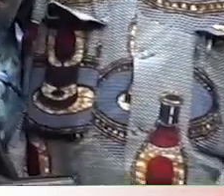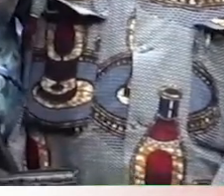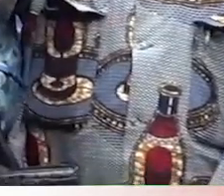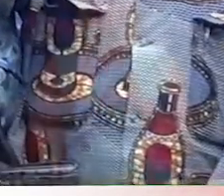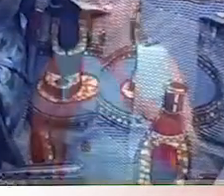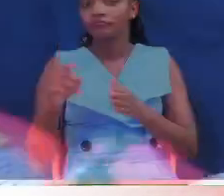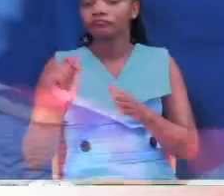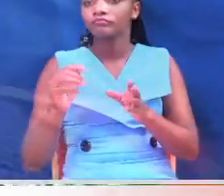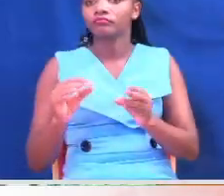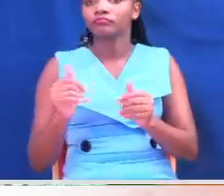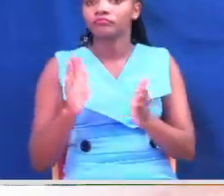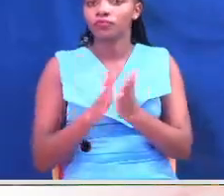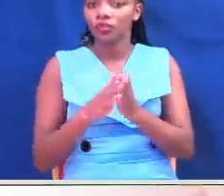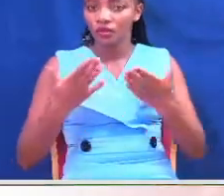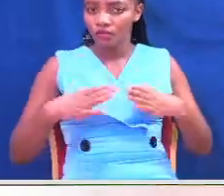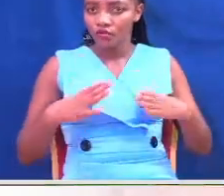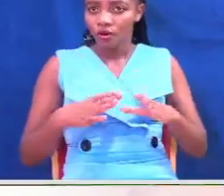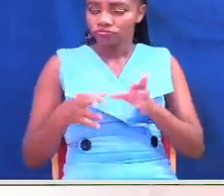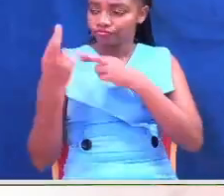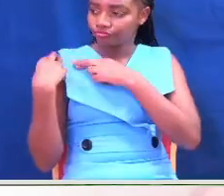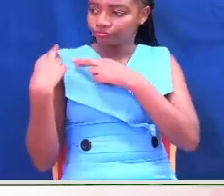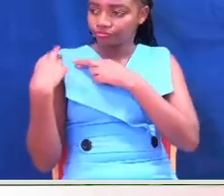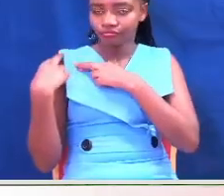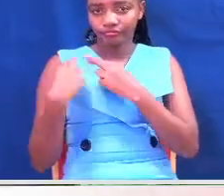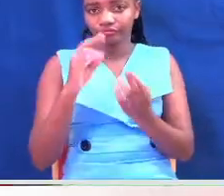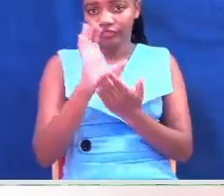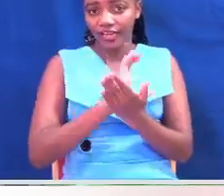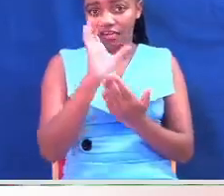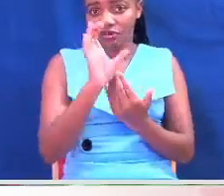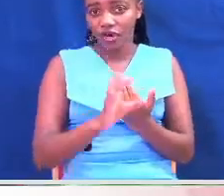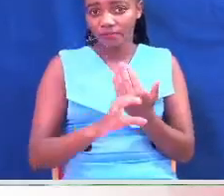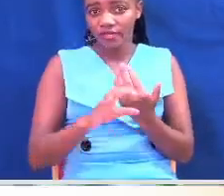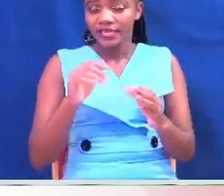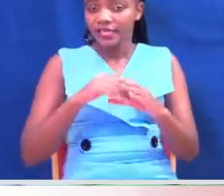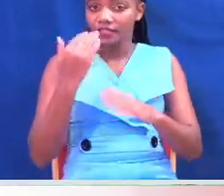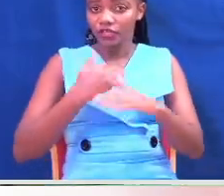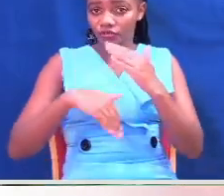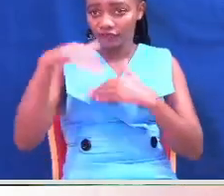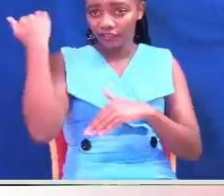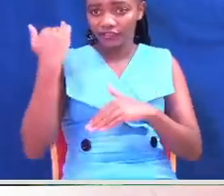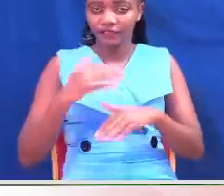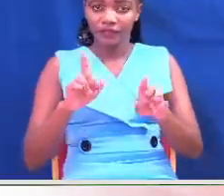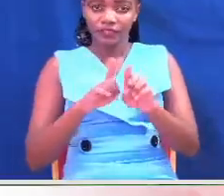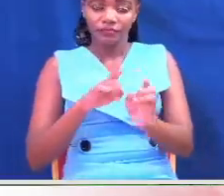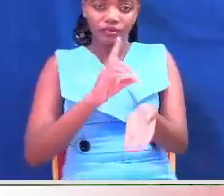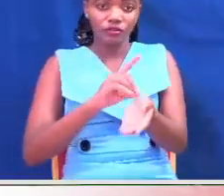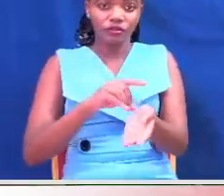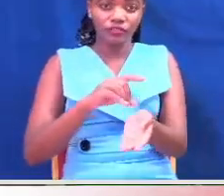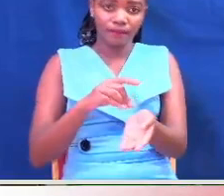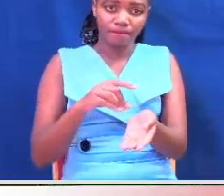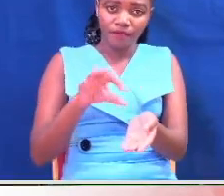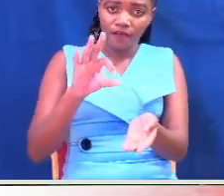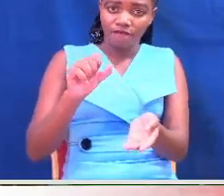should be handled with the people in charge of content creation in universities. Dr. Ferdinand Mbeche is an